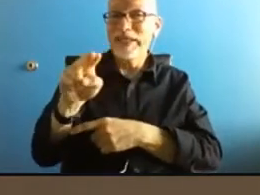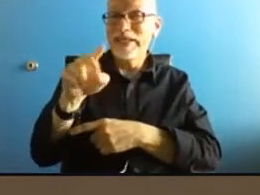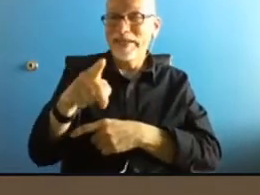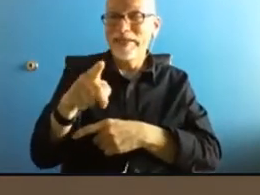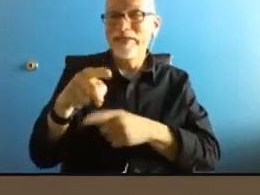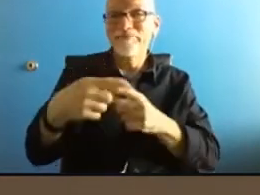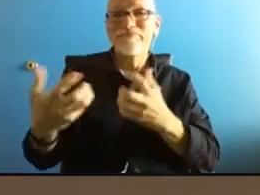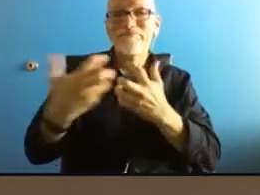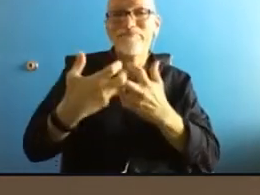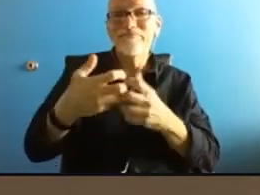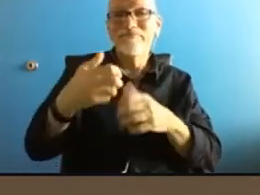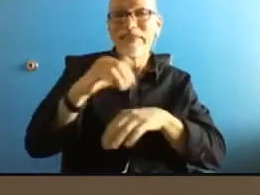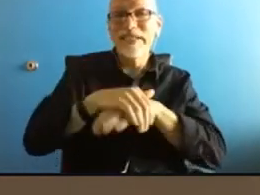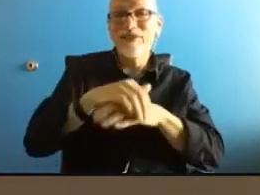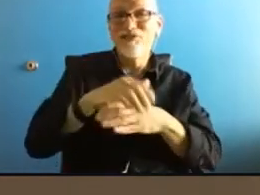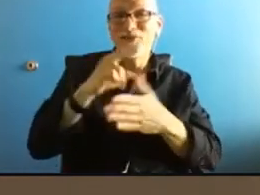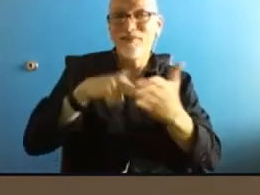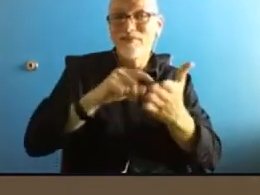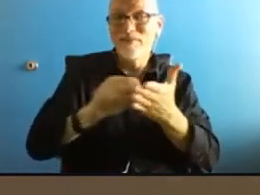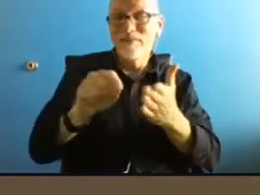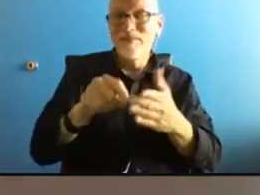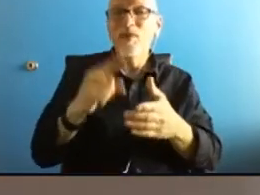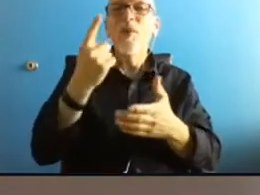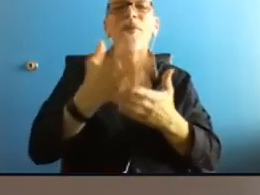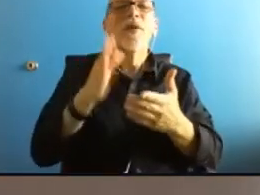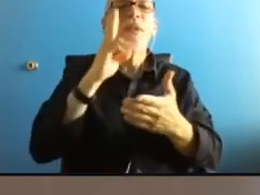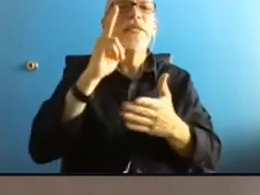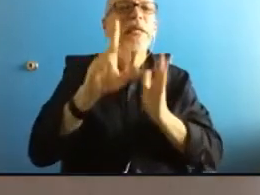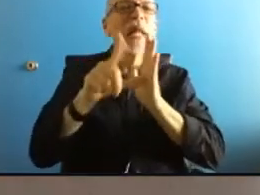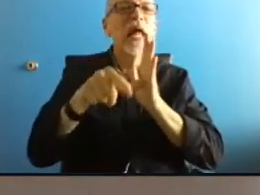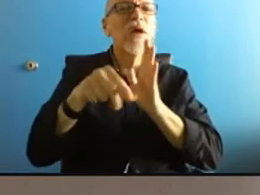English Lit, one of the activities you'll see later is